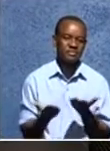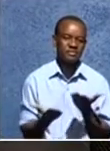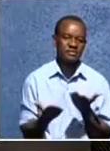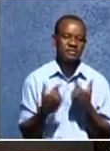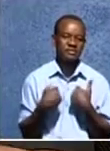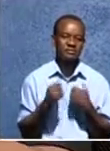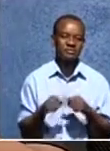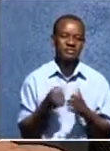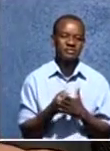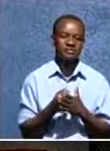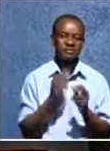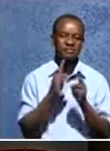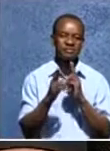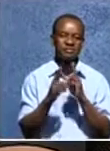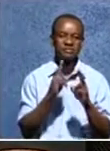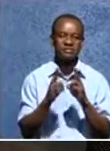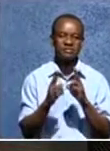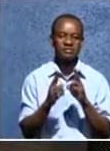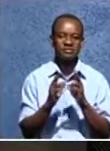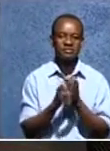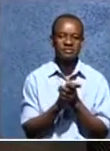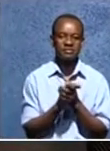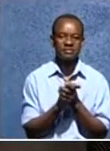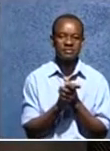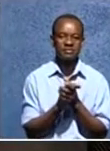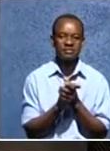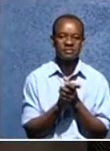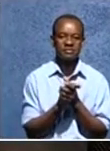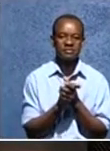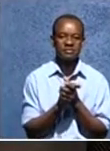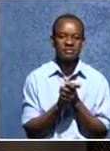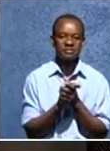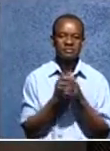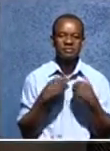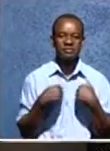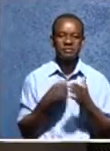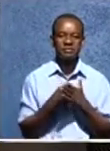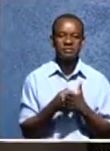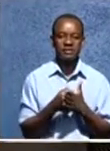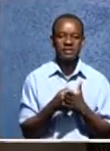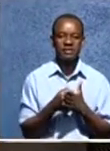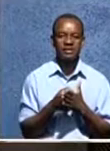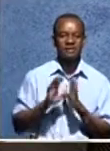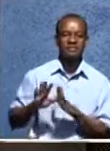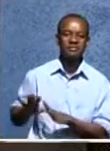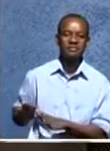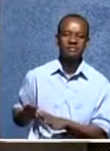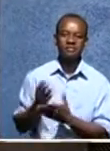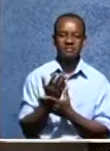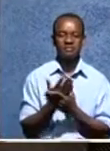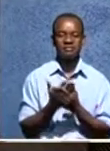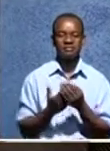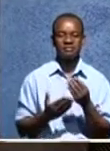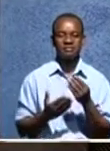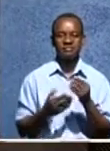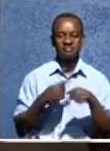at having the departure hall enlarged for now. These are just the interim measures. Obviously, the master plan will